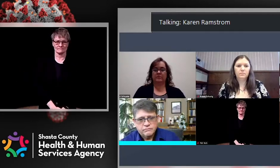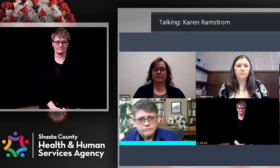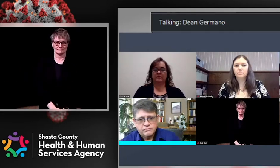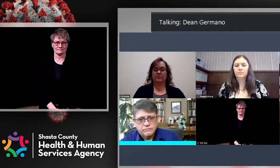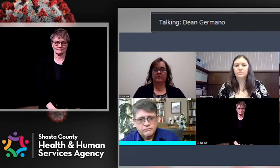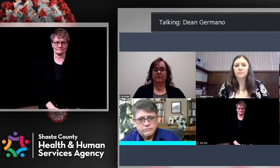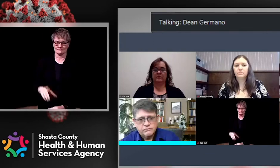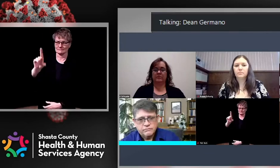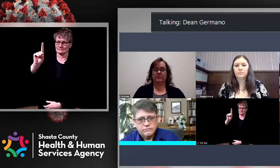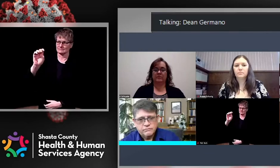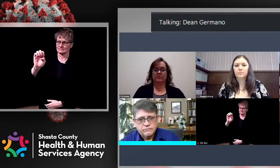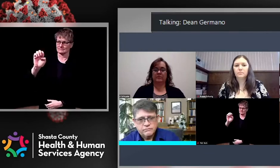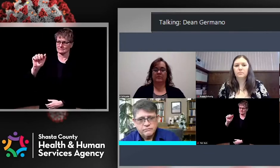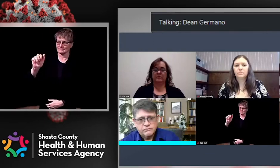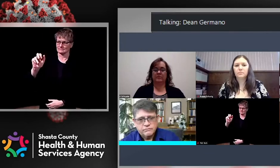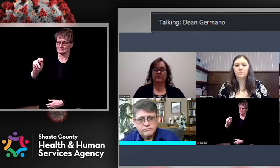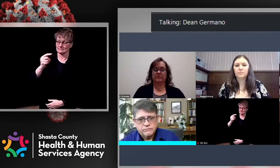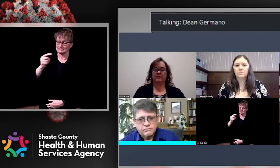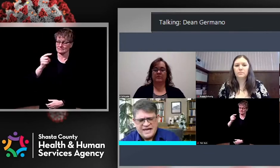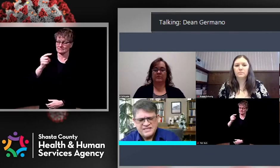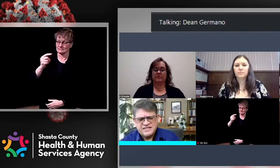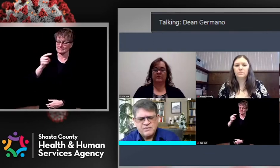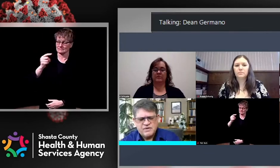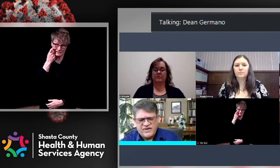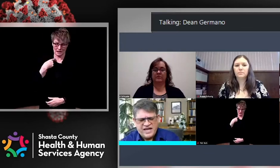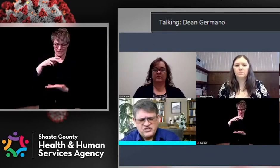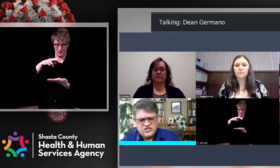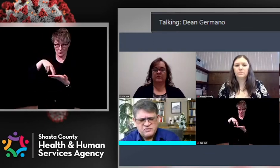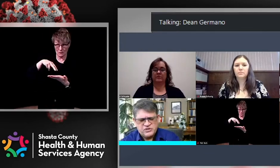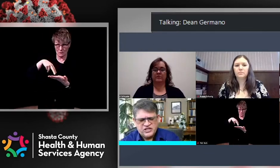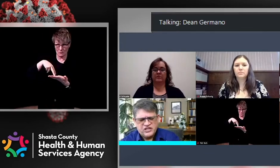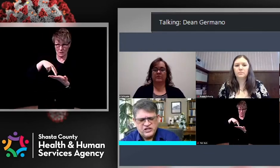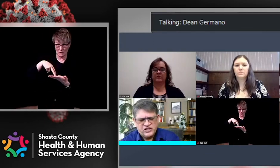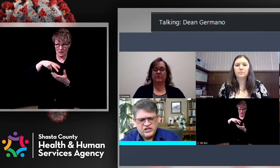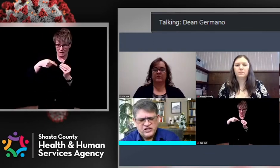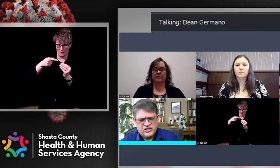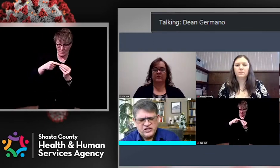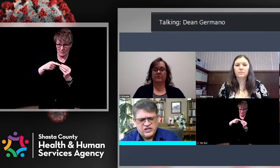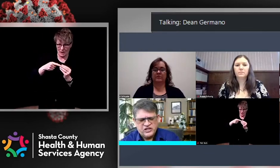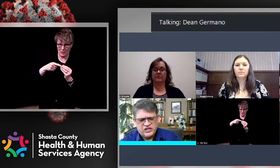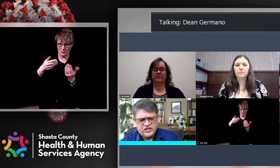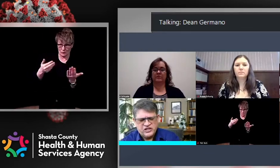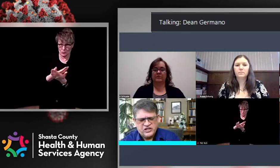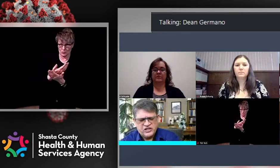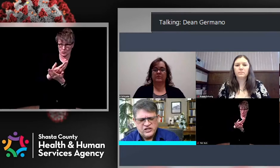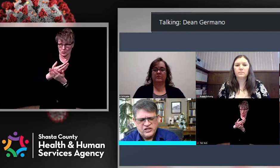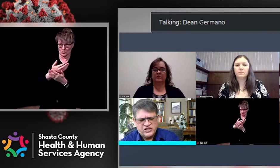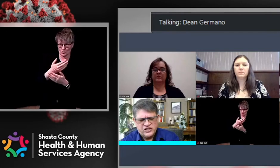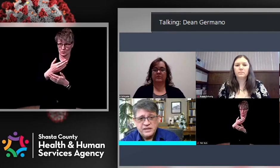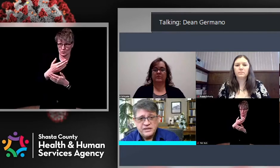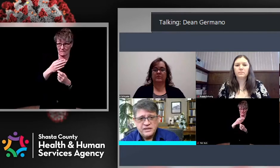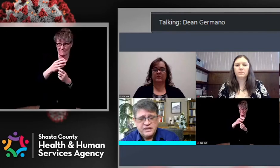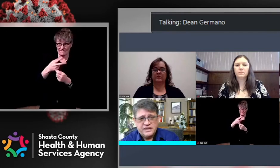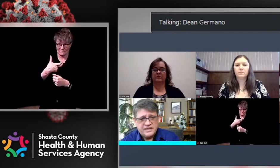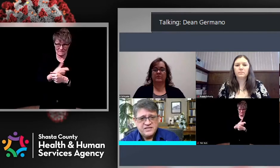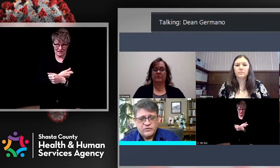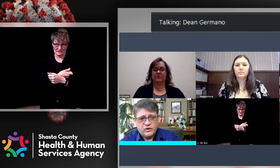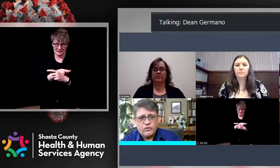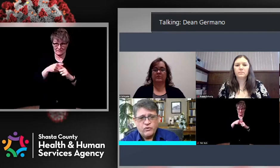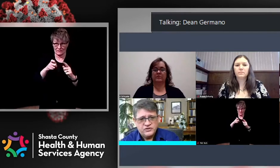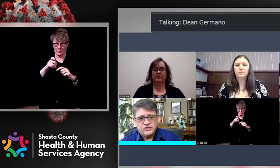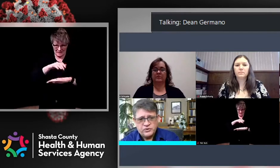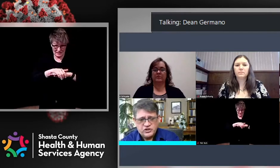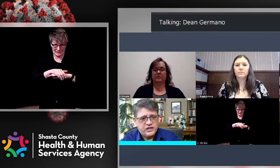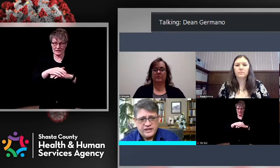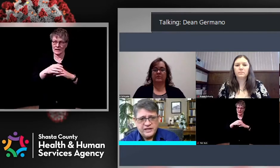From what I've read recently on it, it has some advantages, particularly in the distribution and management. It